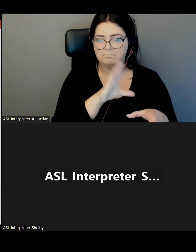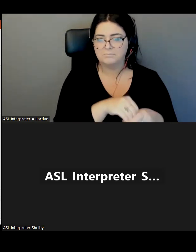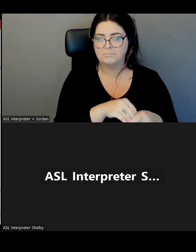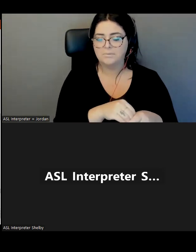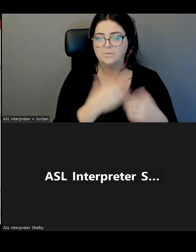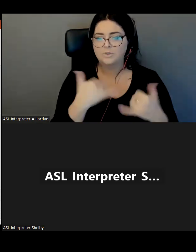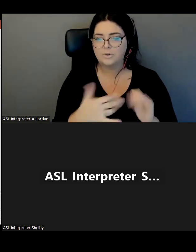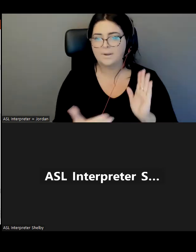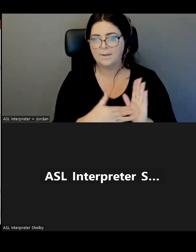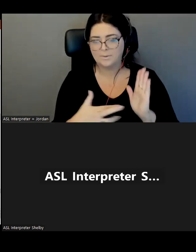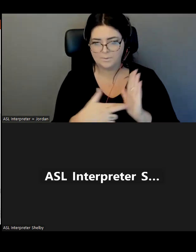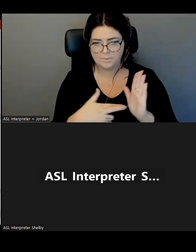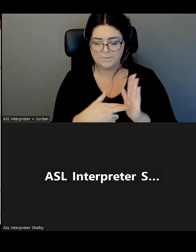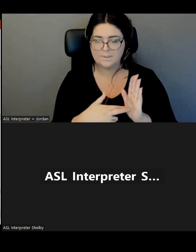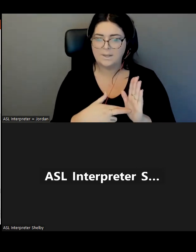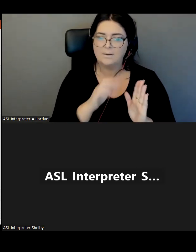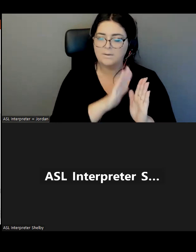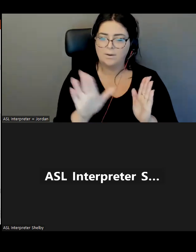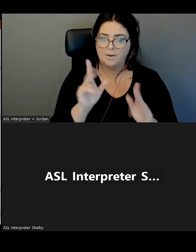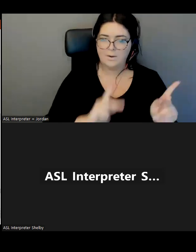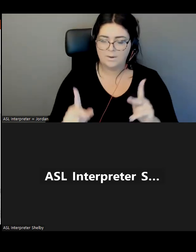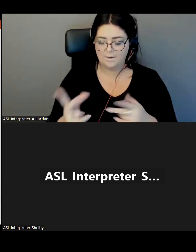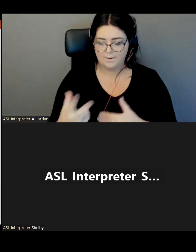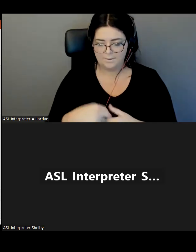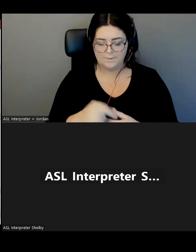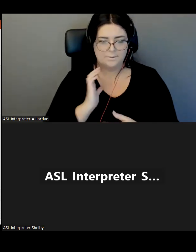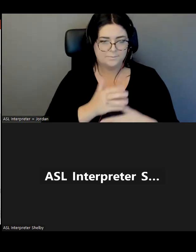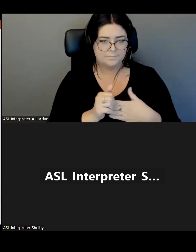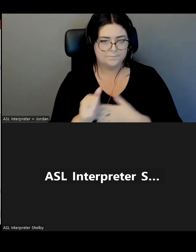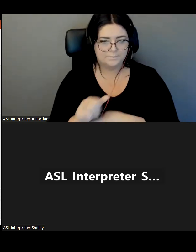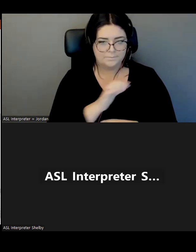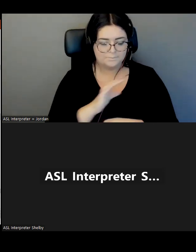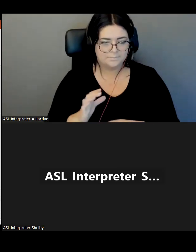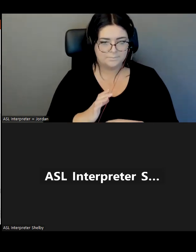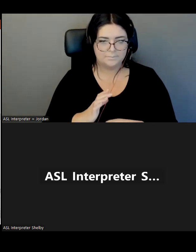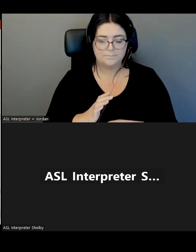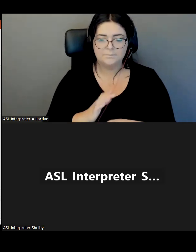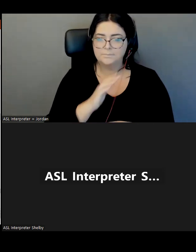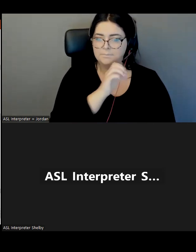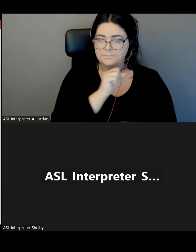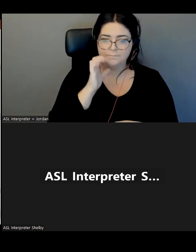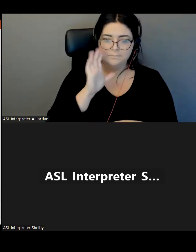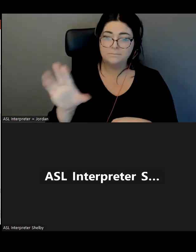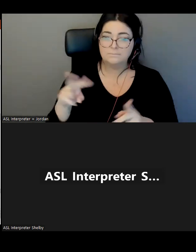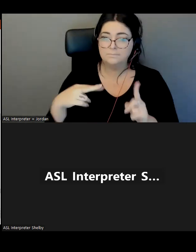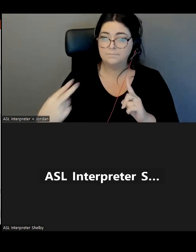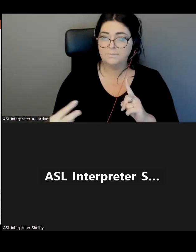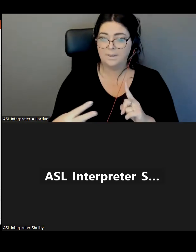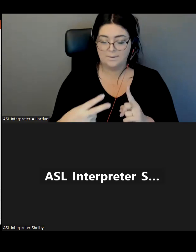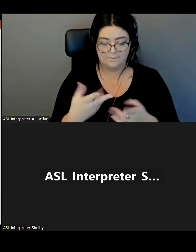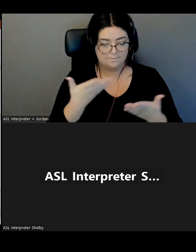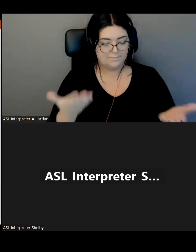that representation on our committees and on our steering committee so that we can bring the seniors' perspective to the work that we